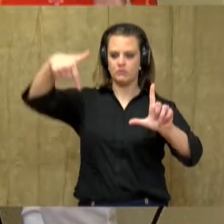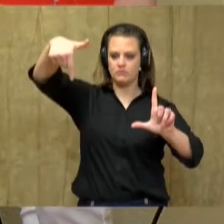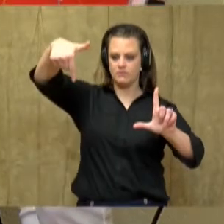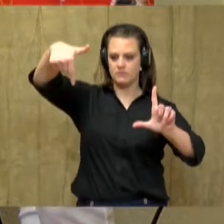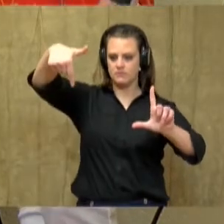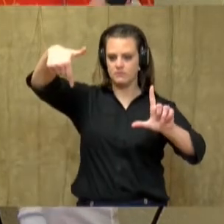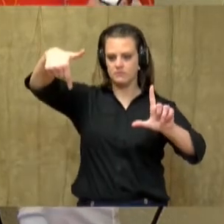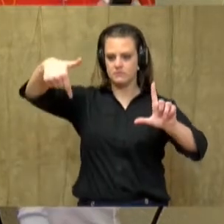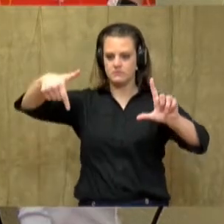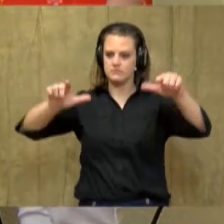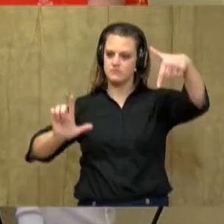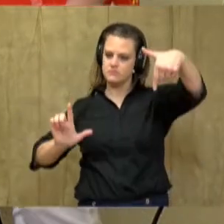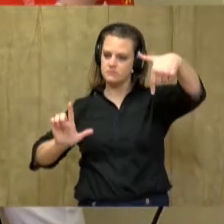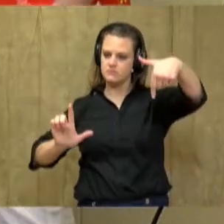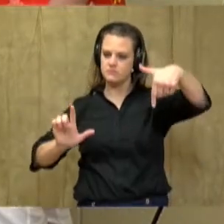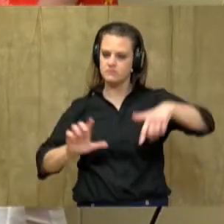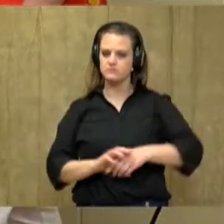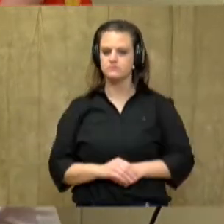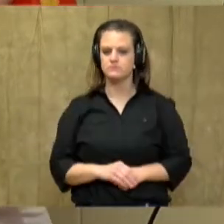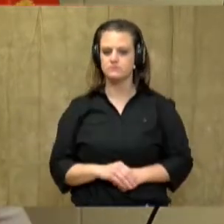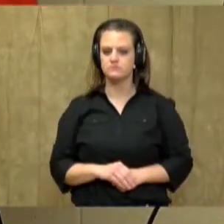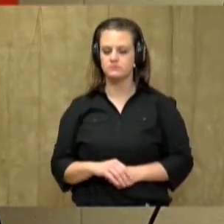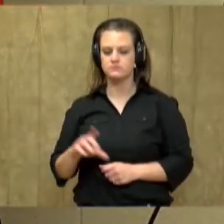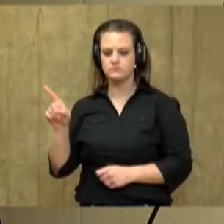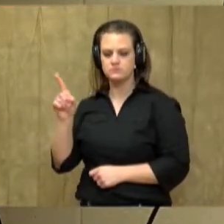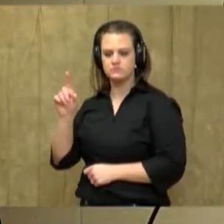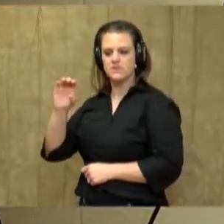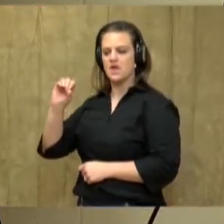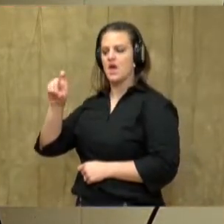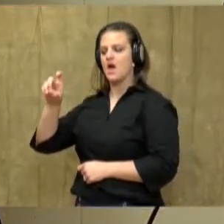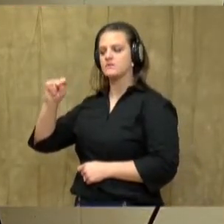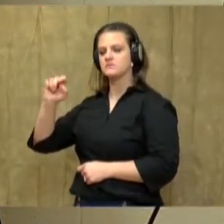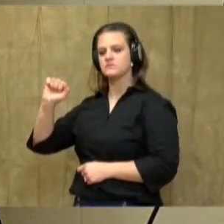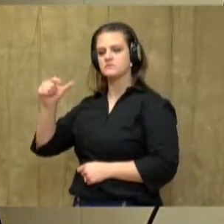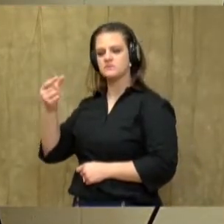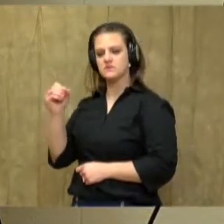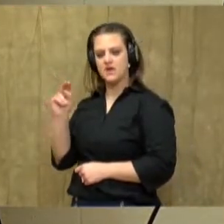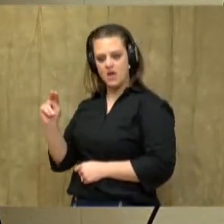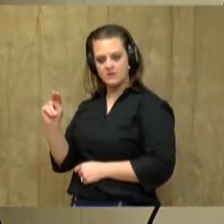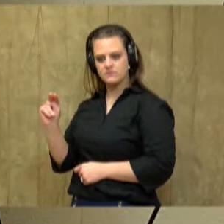So let's look at that octagon. Do we see any of these